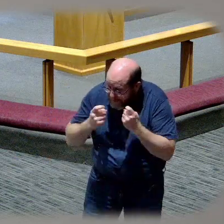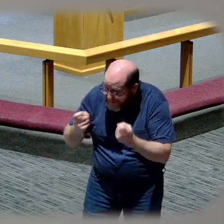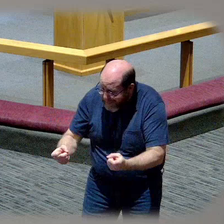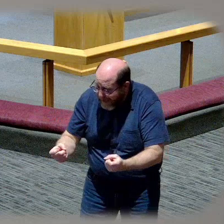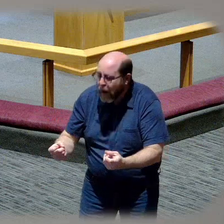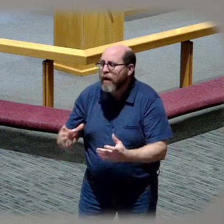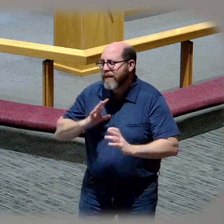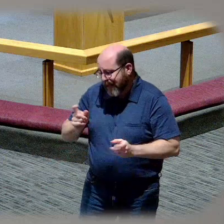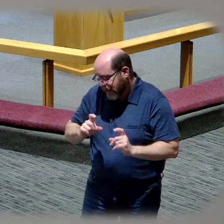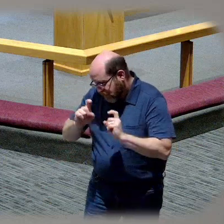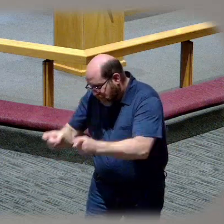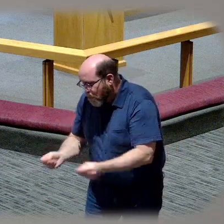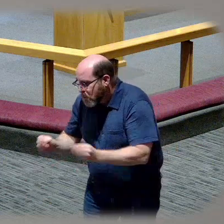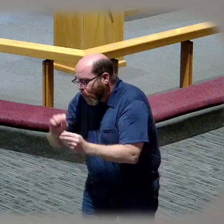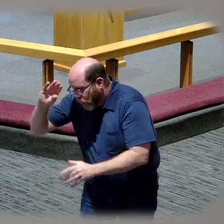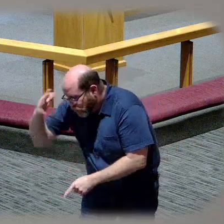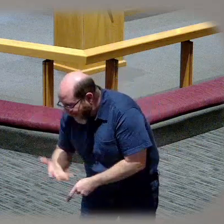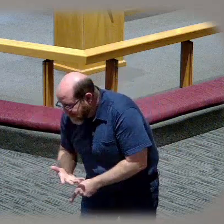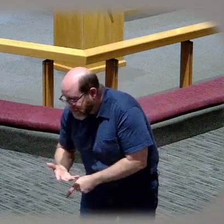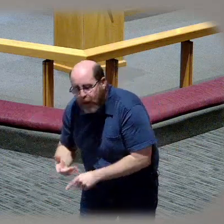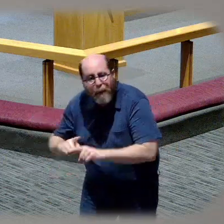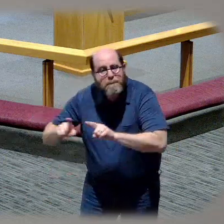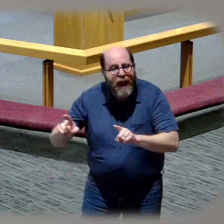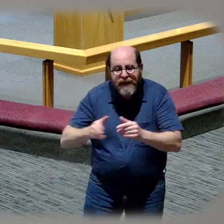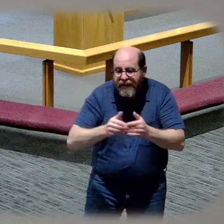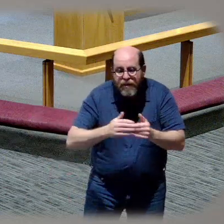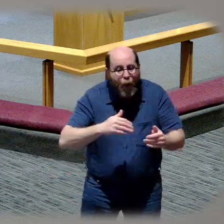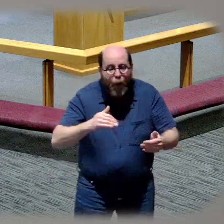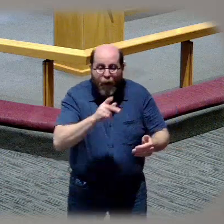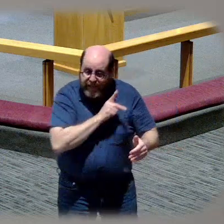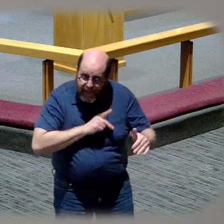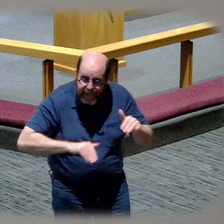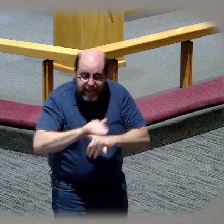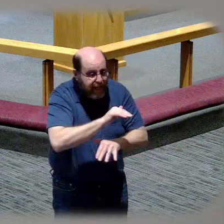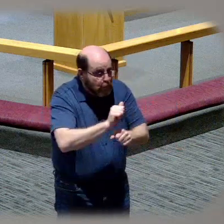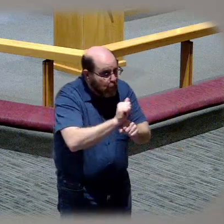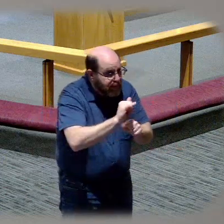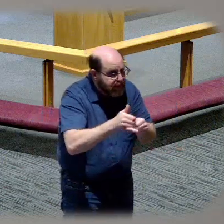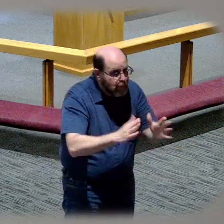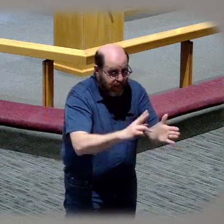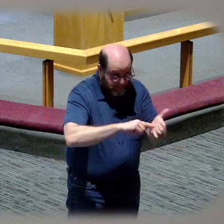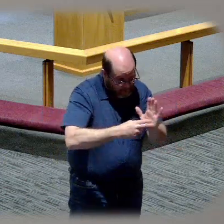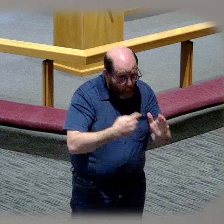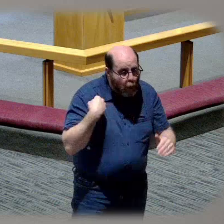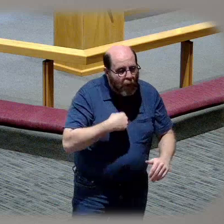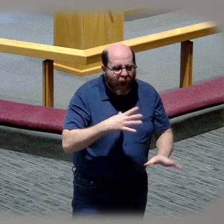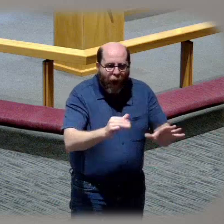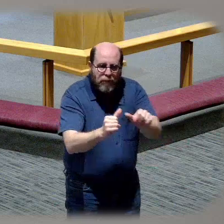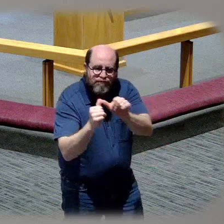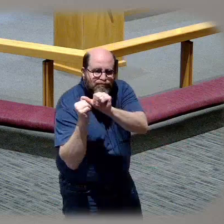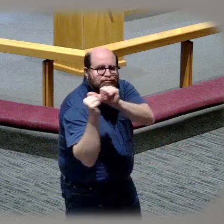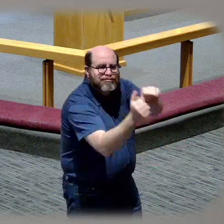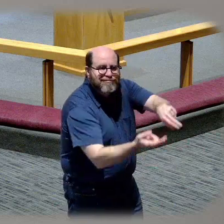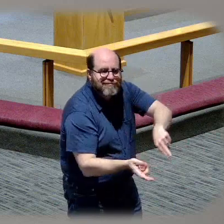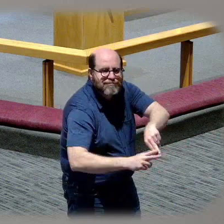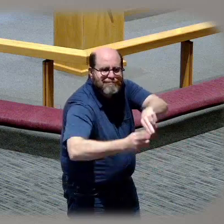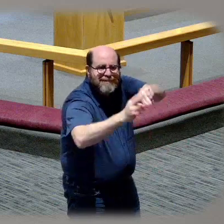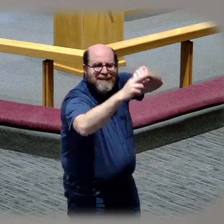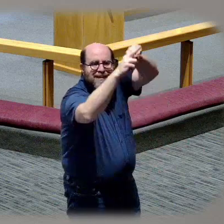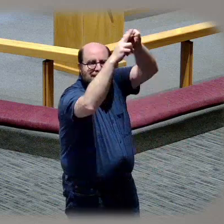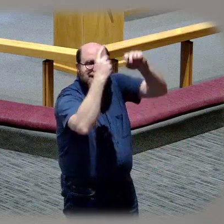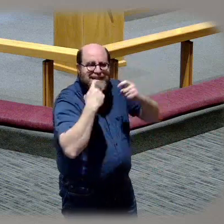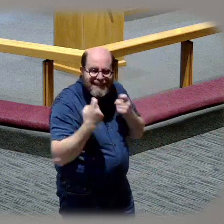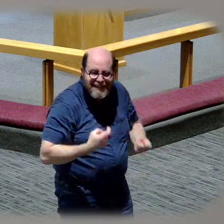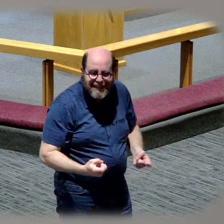more. But even though we know that the kingdom works this way, does this mean that we should sin more so that we get